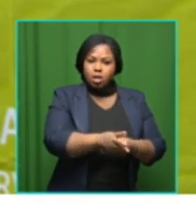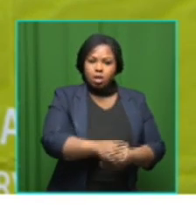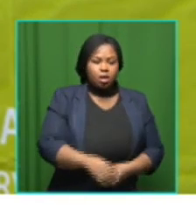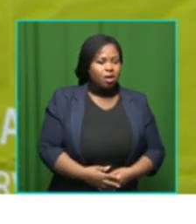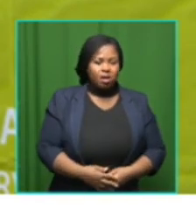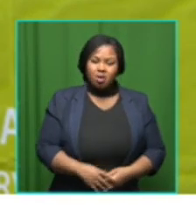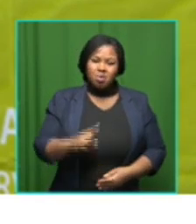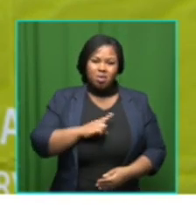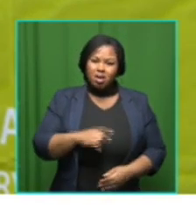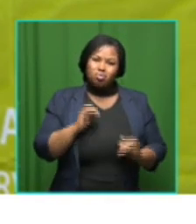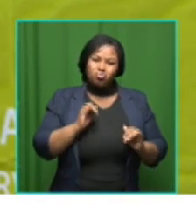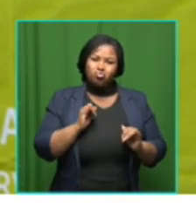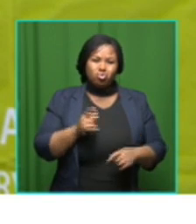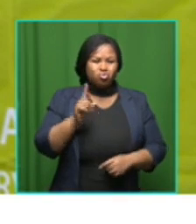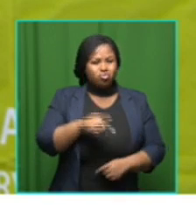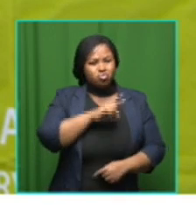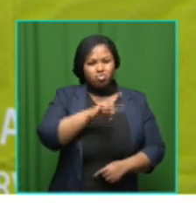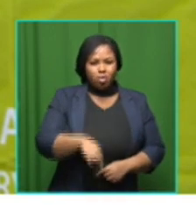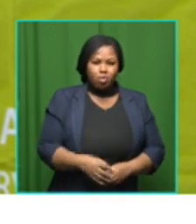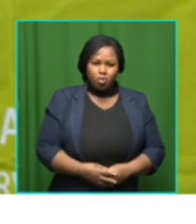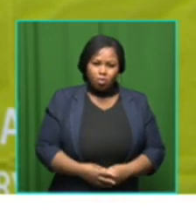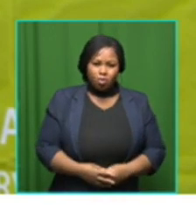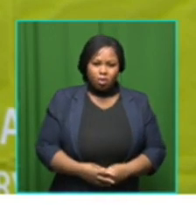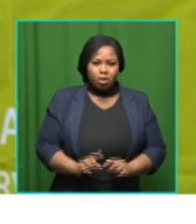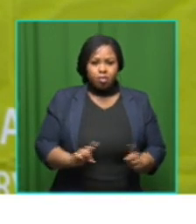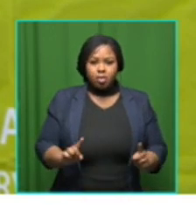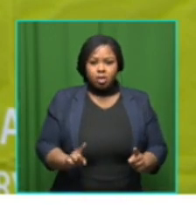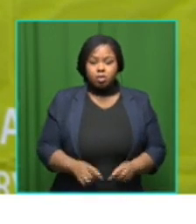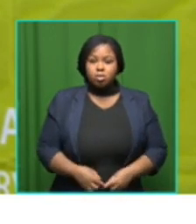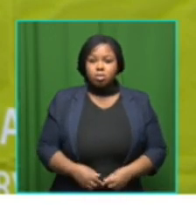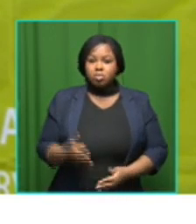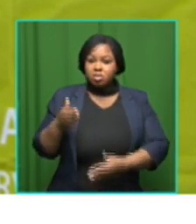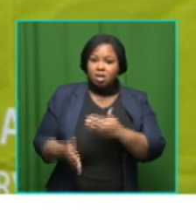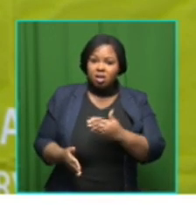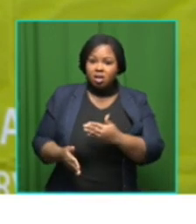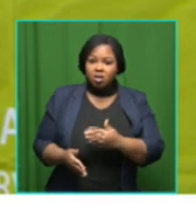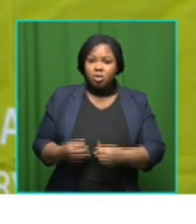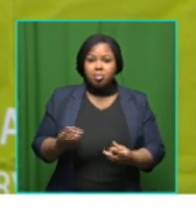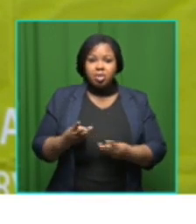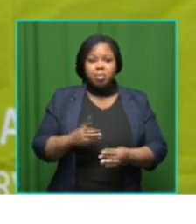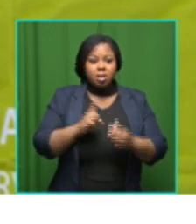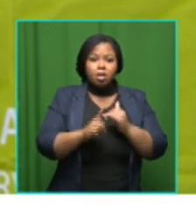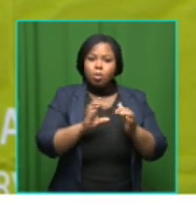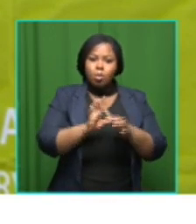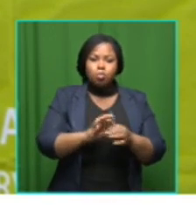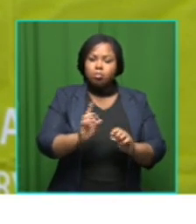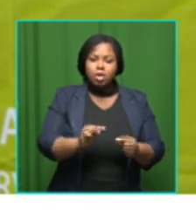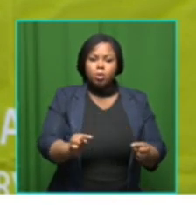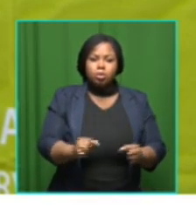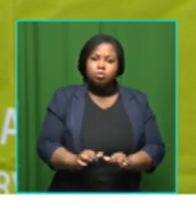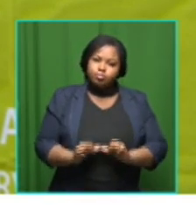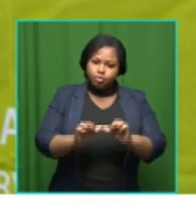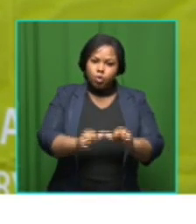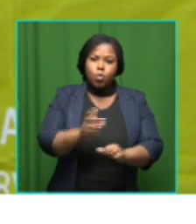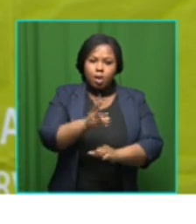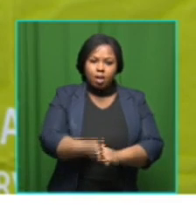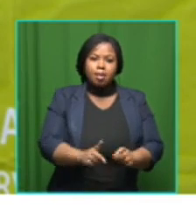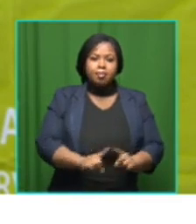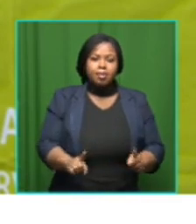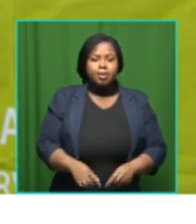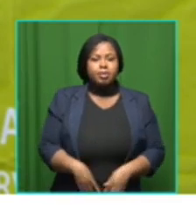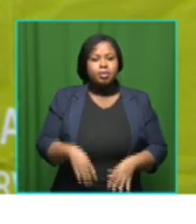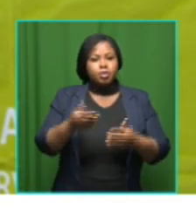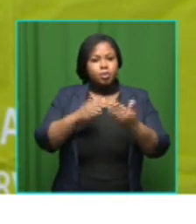inhumane to do that. But we are not going to stop sending people out there. We just need to make sure that we work together with the community